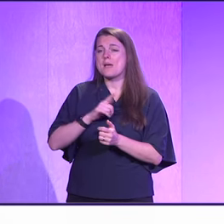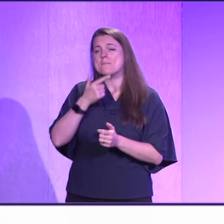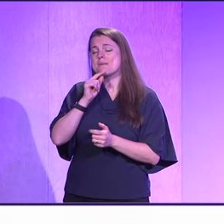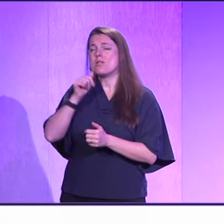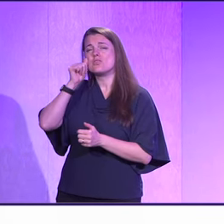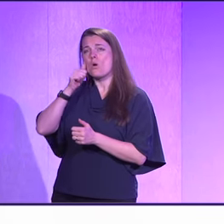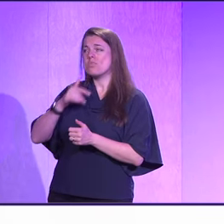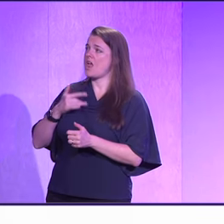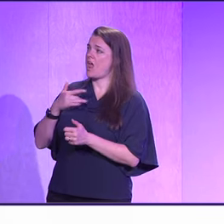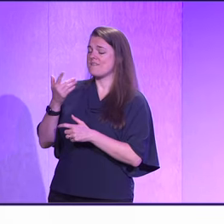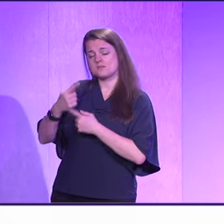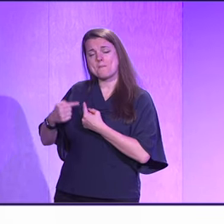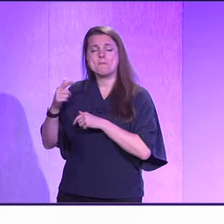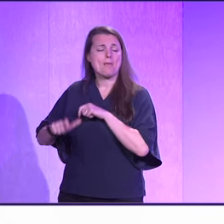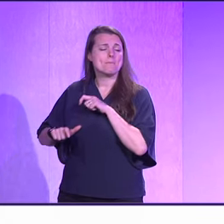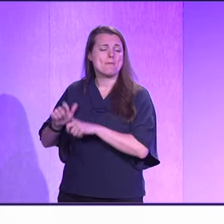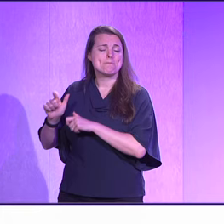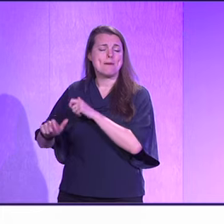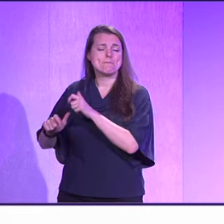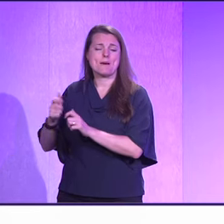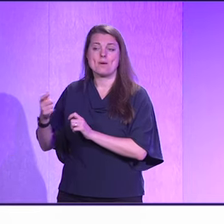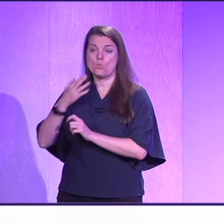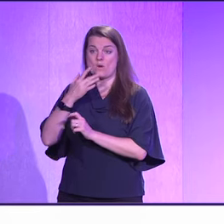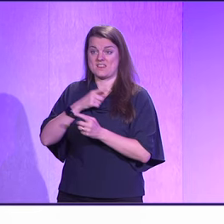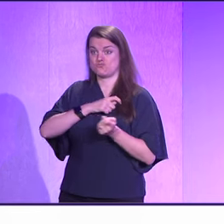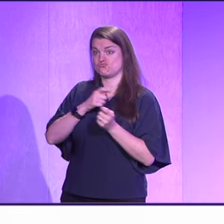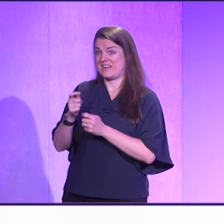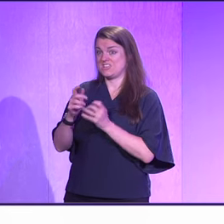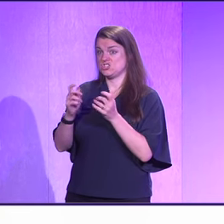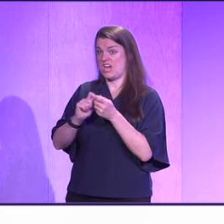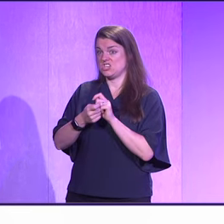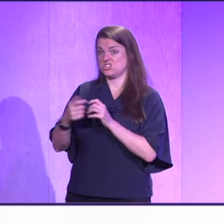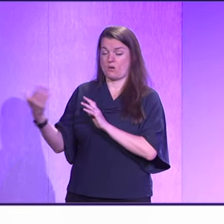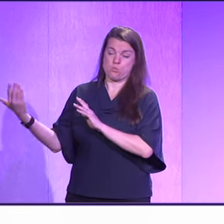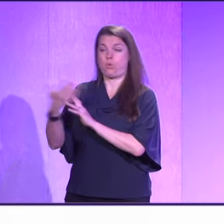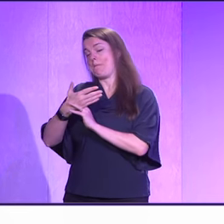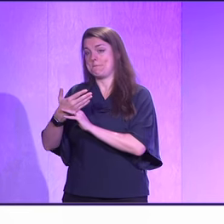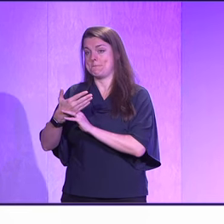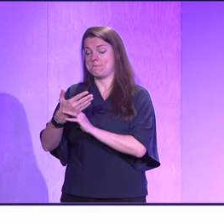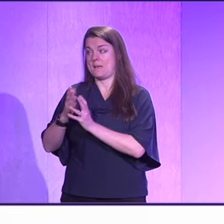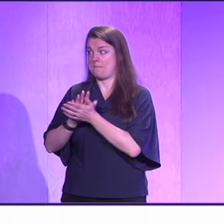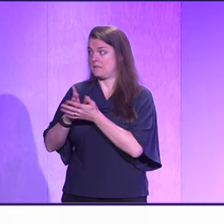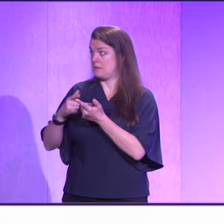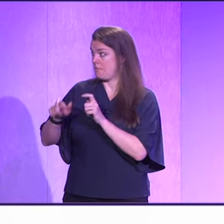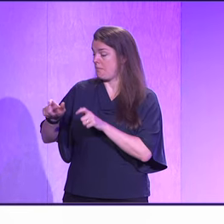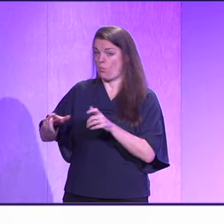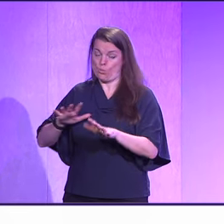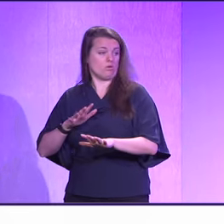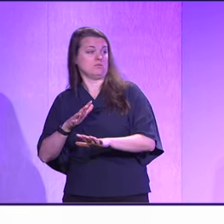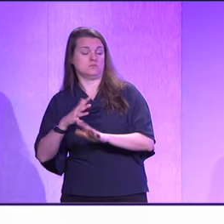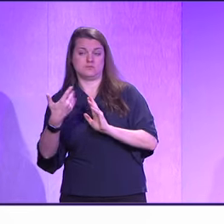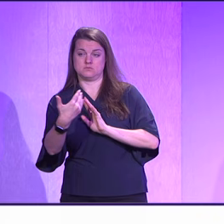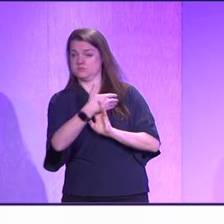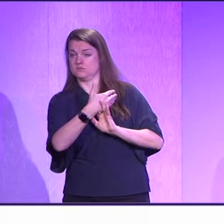lives. People spend most of their time at work. So when you're bringing change to an organization, do appreciate this, that you're changing how people live their lives.